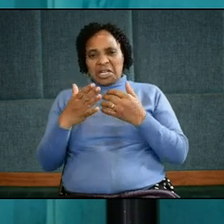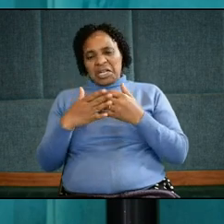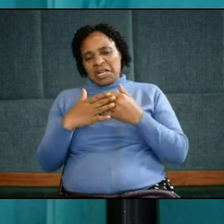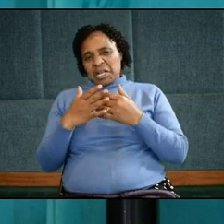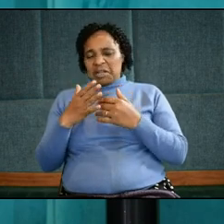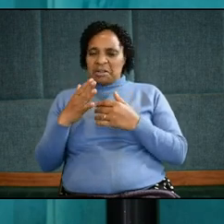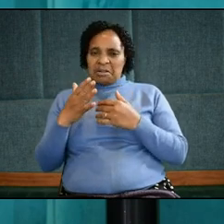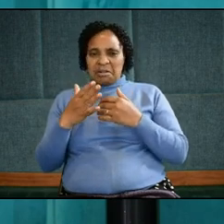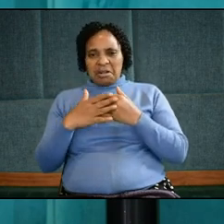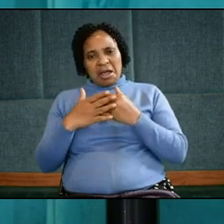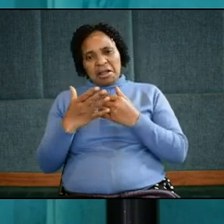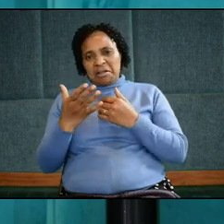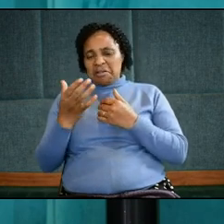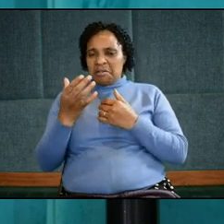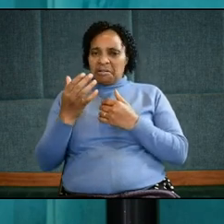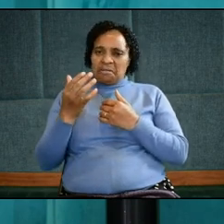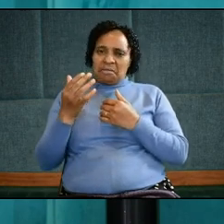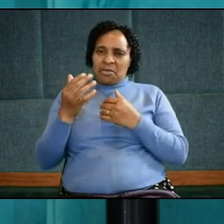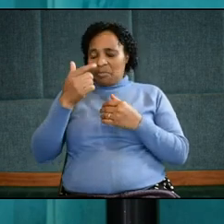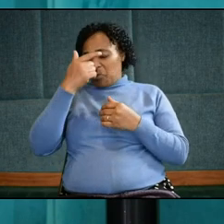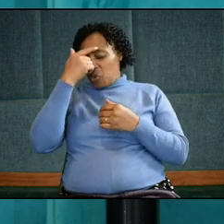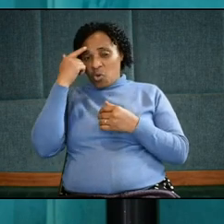9.5. Okay. Because